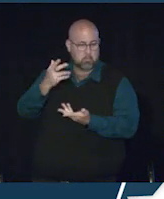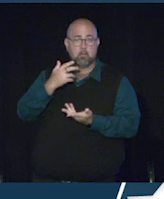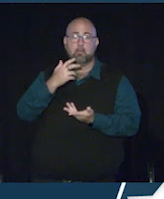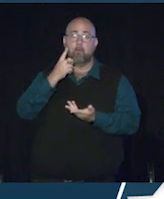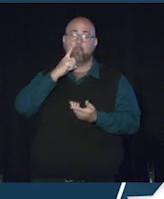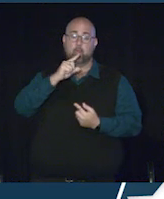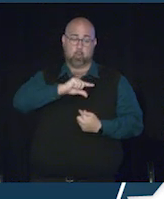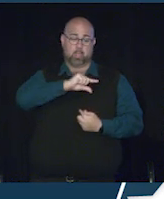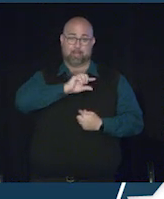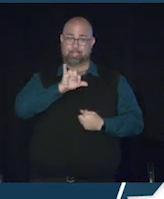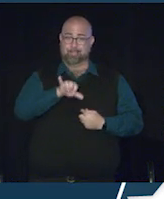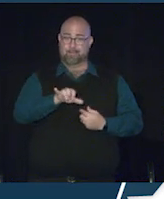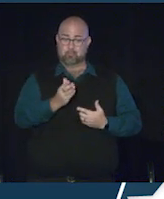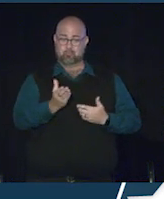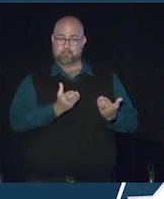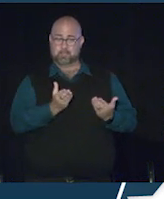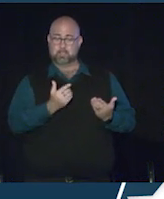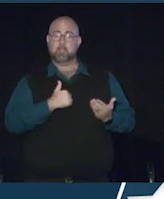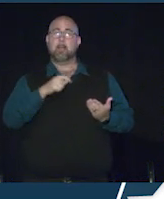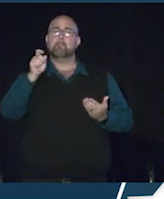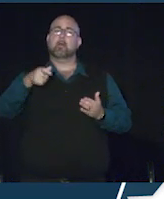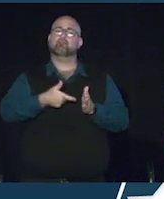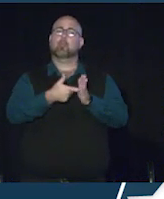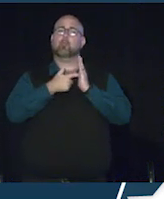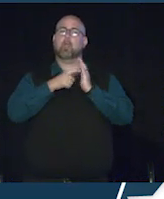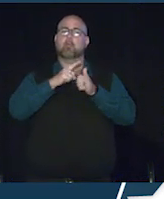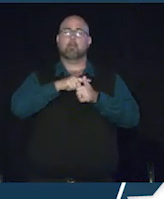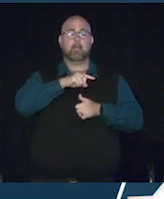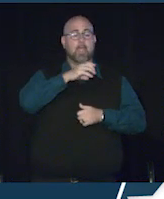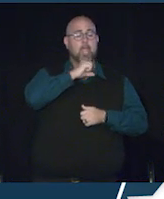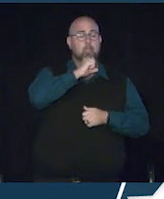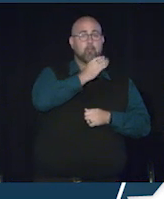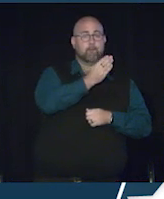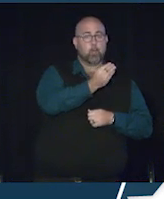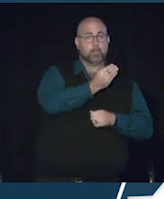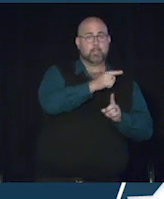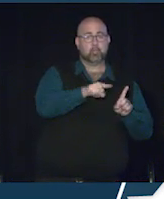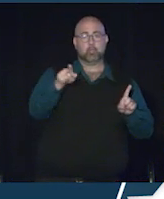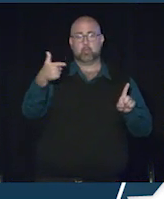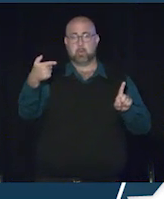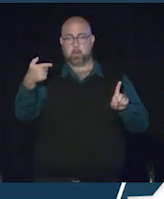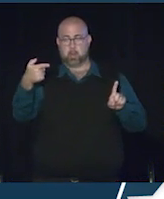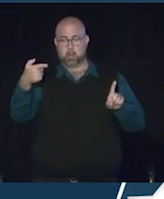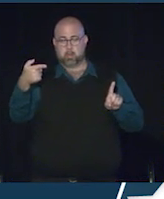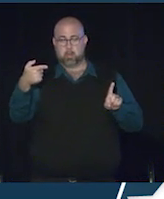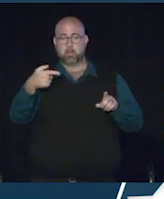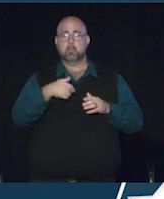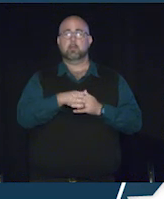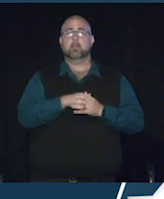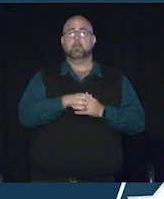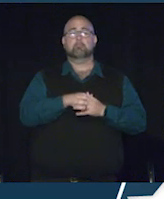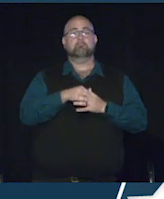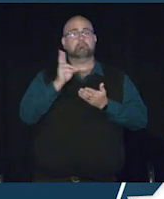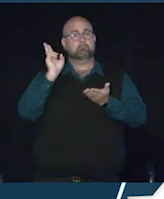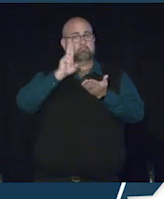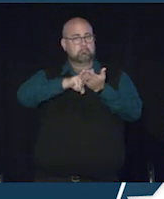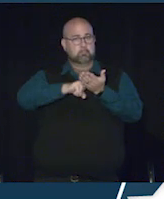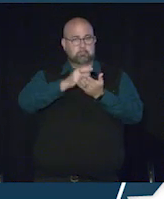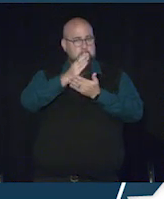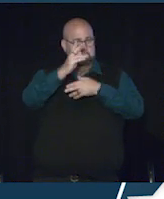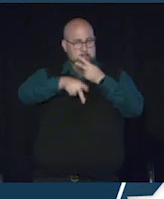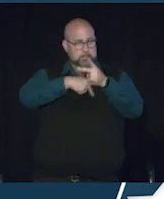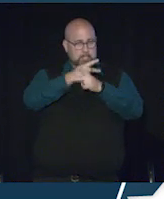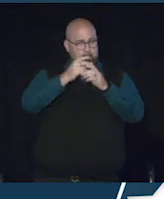those services, students must be between the ages of 14 and 21, enrolled in some sort of